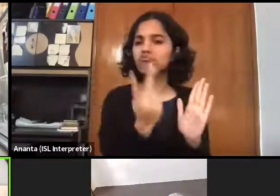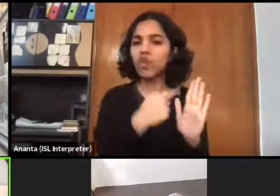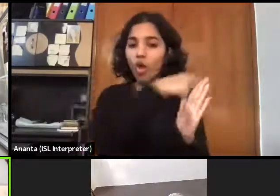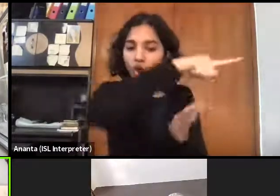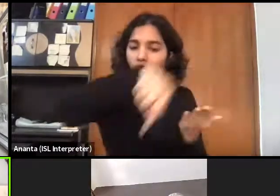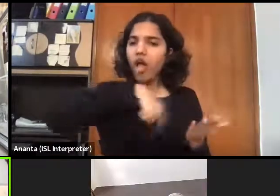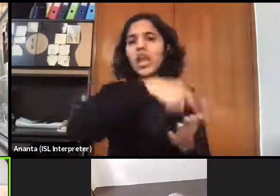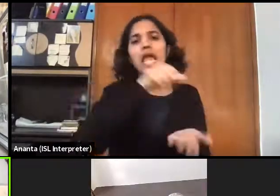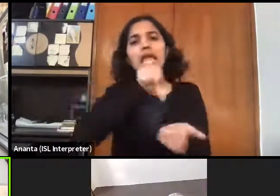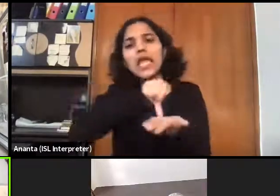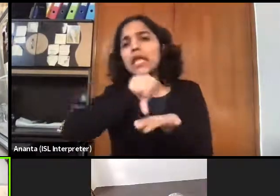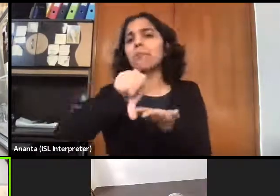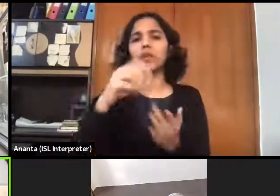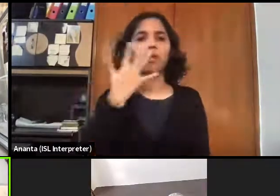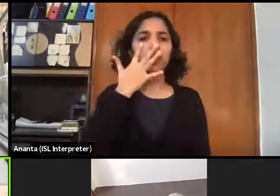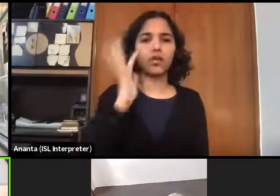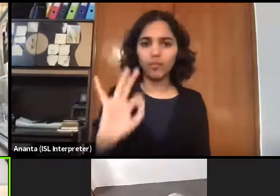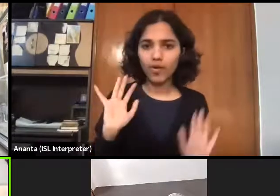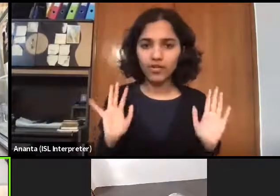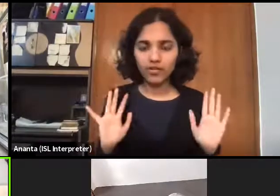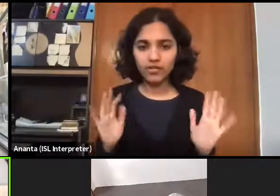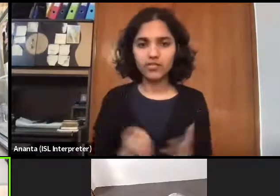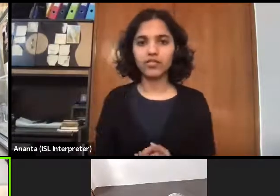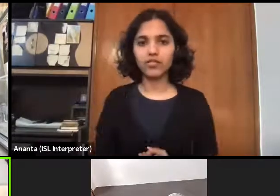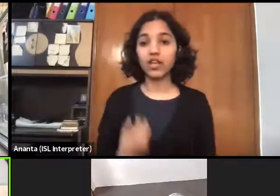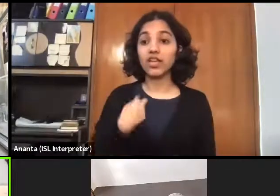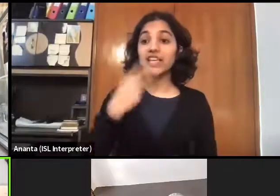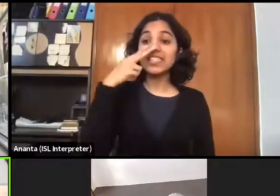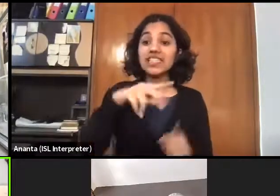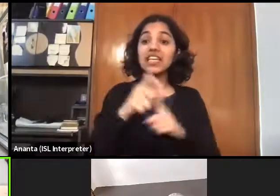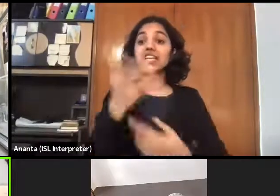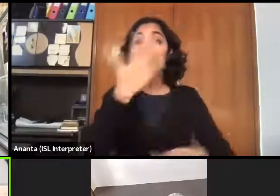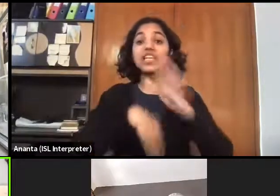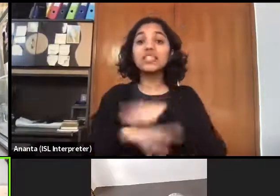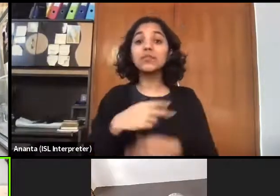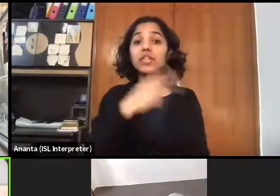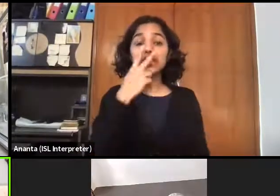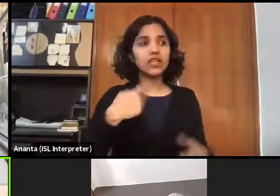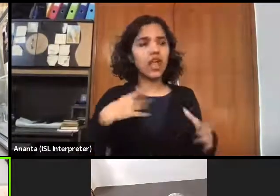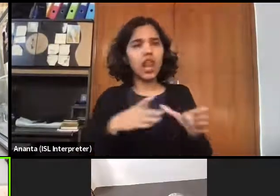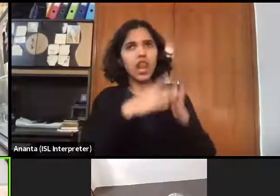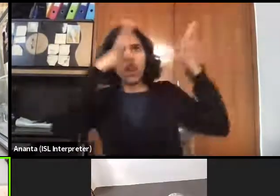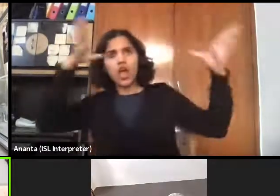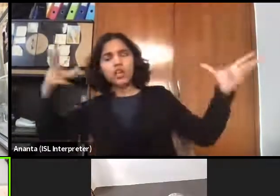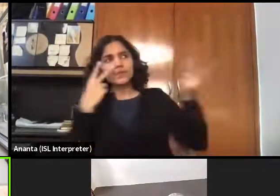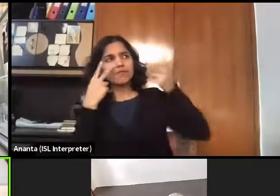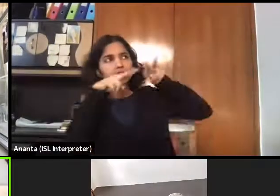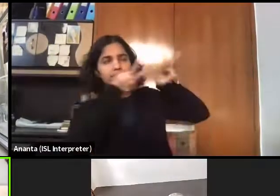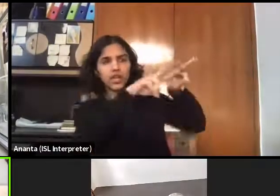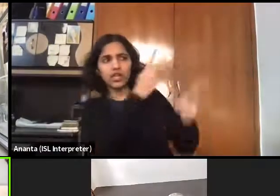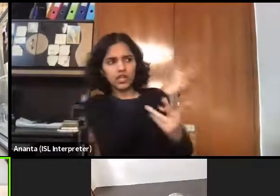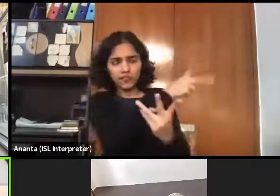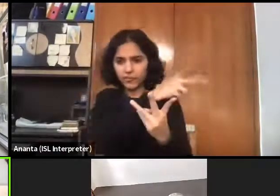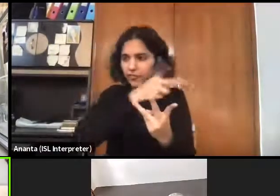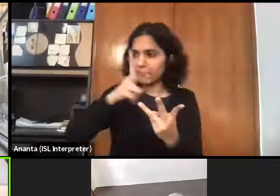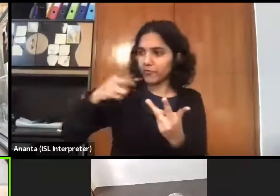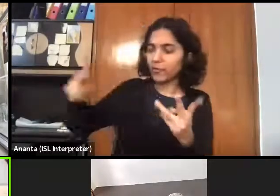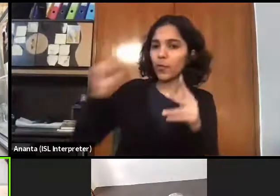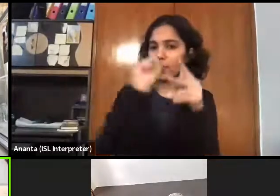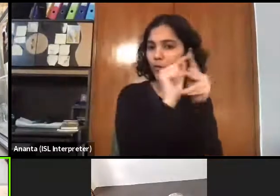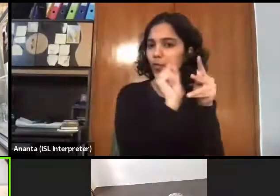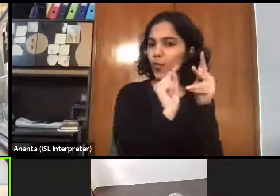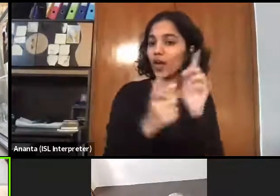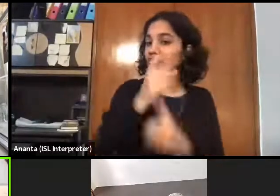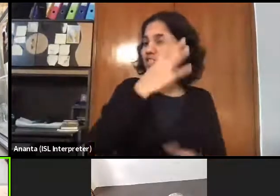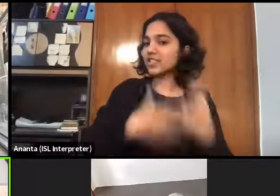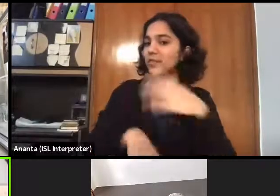are implemented. We need to look at disability in from a larger spectrum, the spectrum of disabled